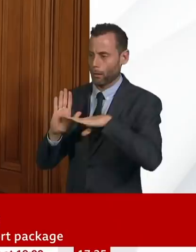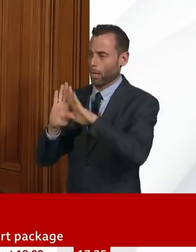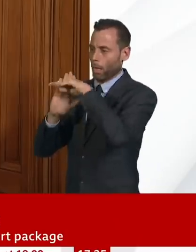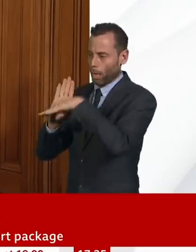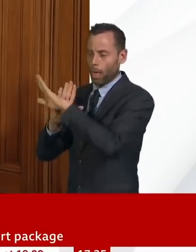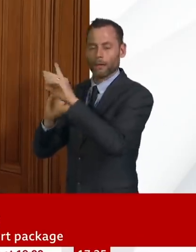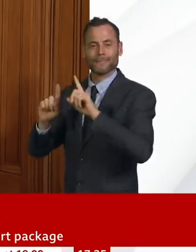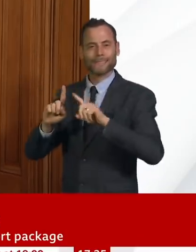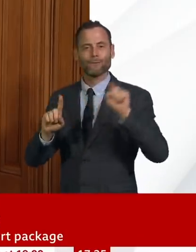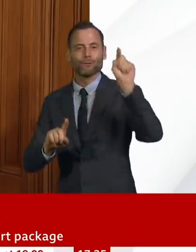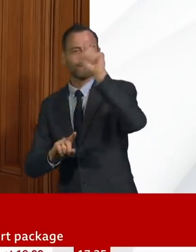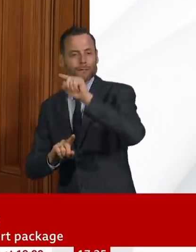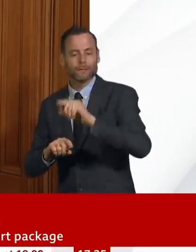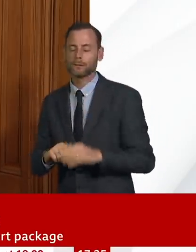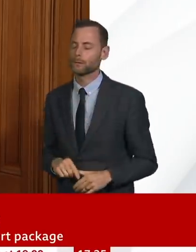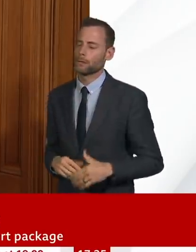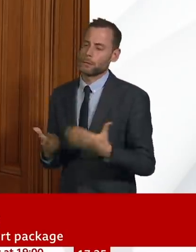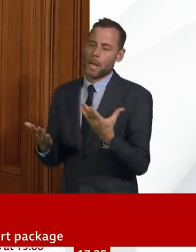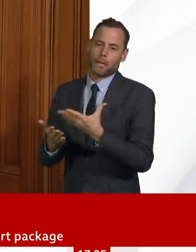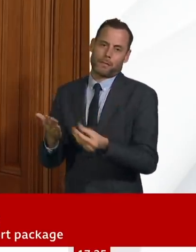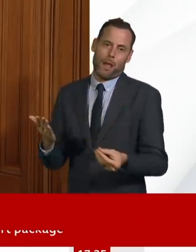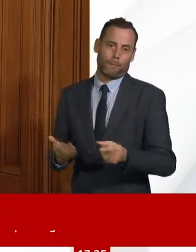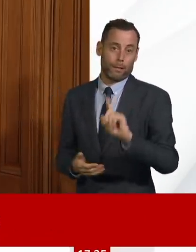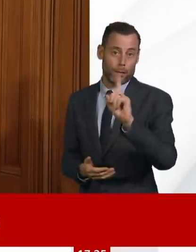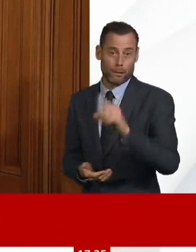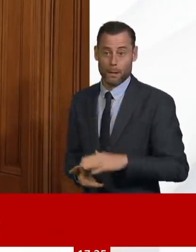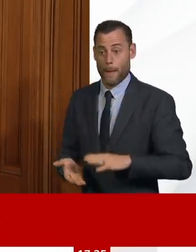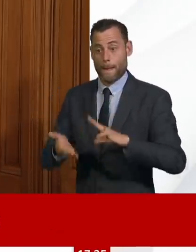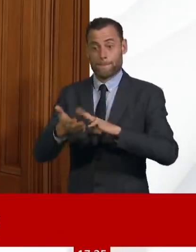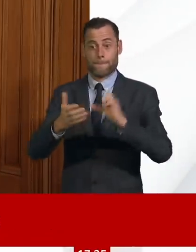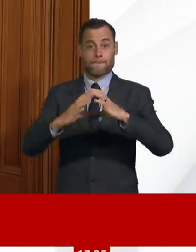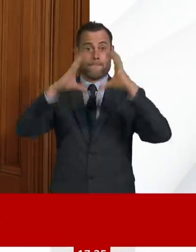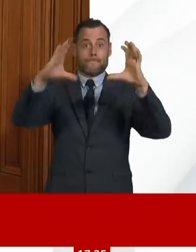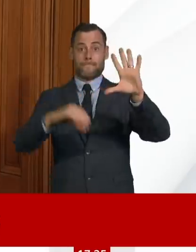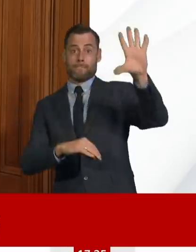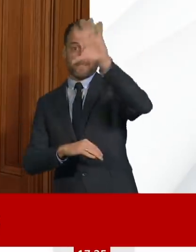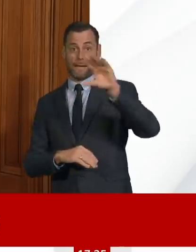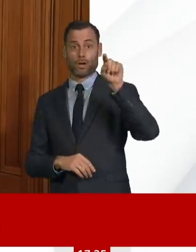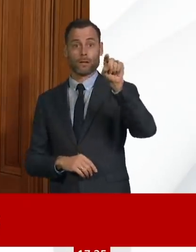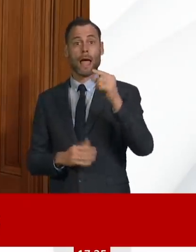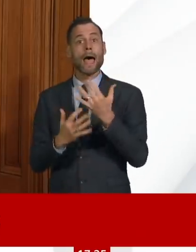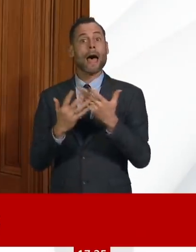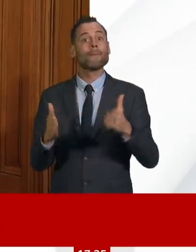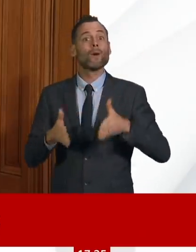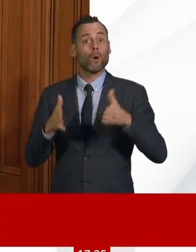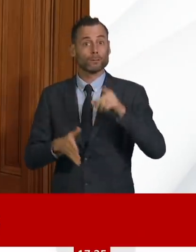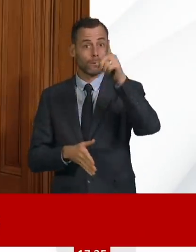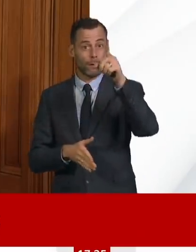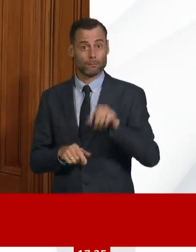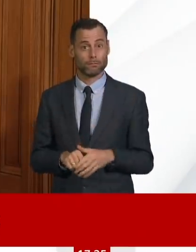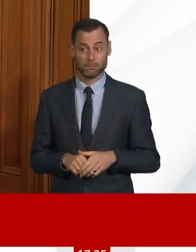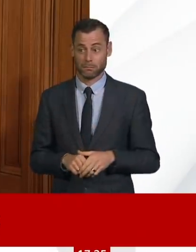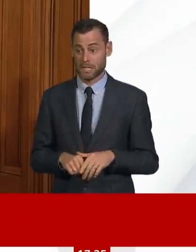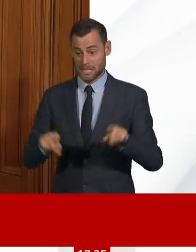if I give you an example of that, there are more patients in hospitals in Greater Manchester alone at the moment than there are in hospitals in the